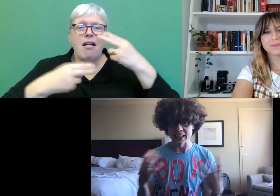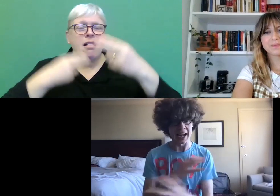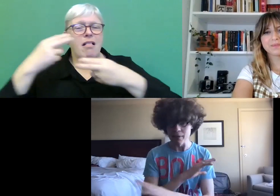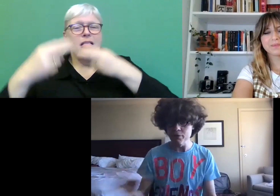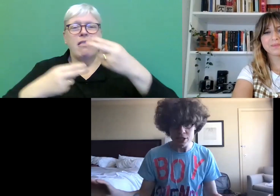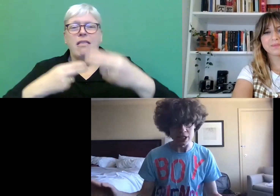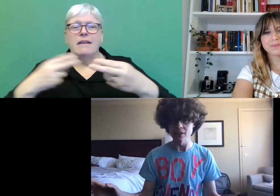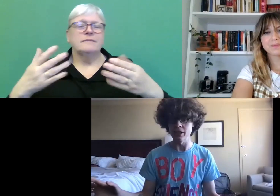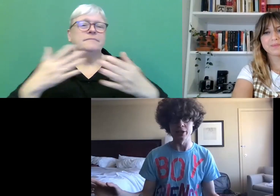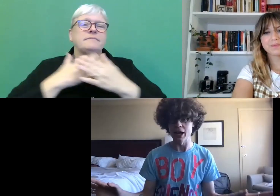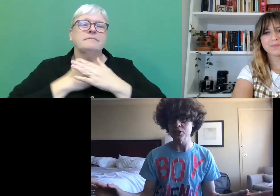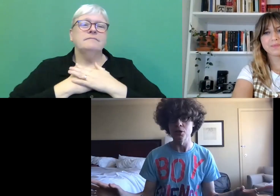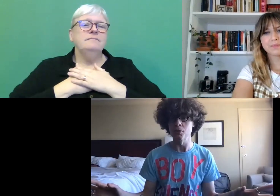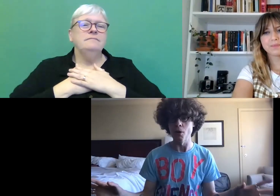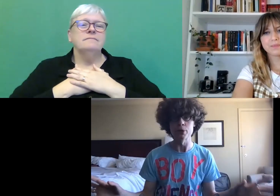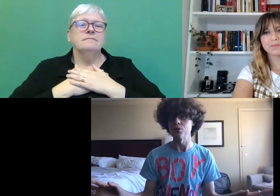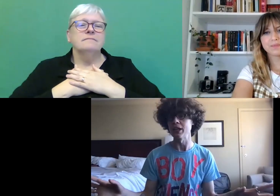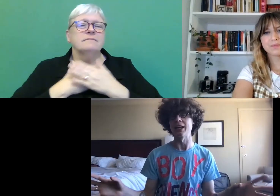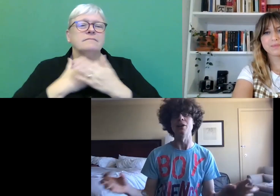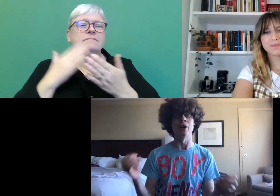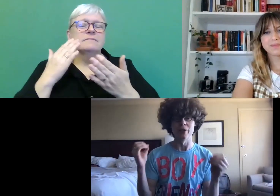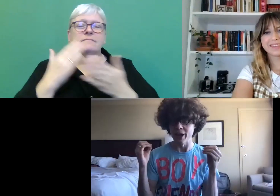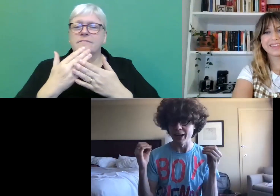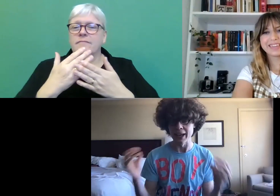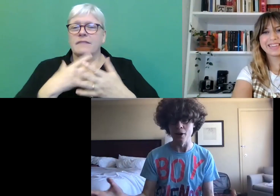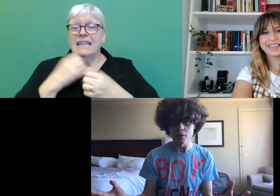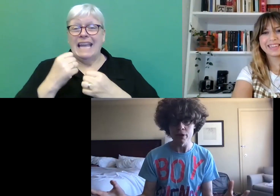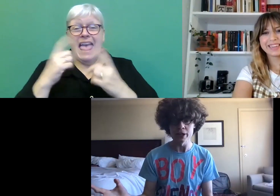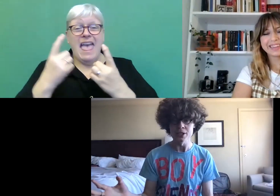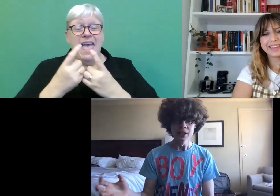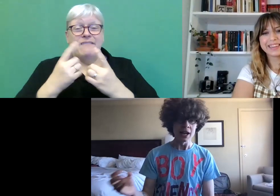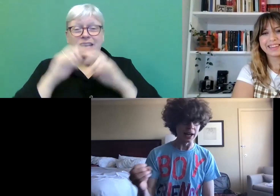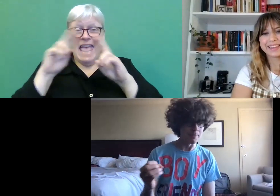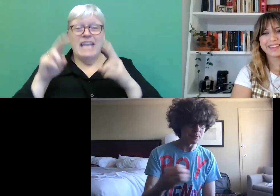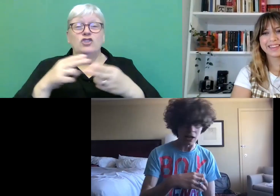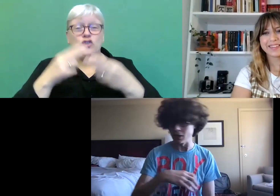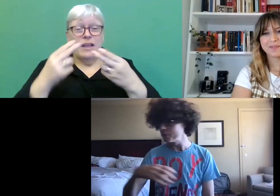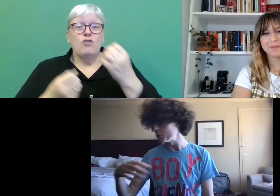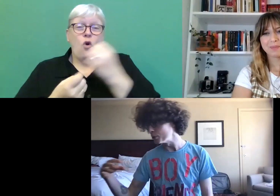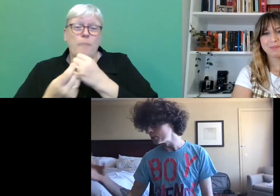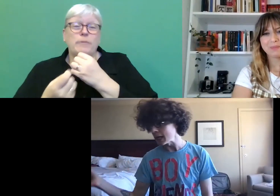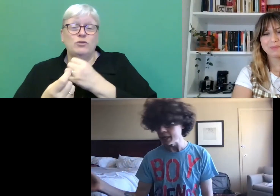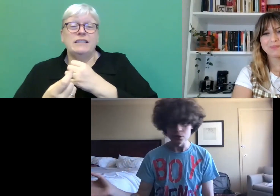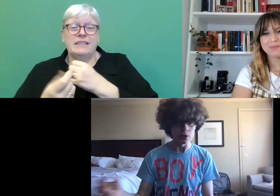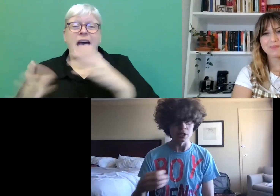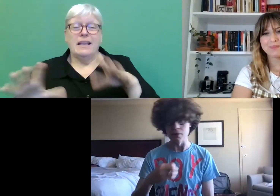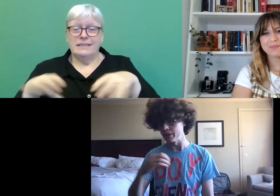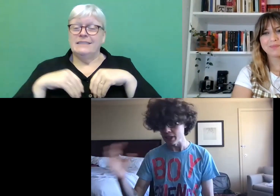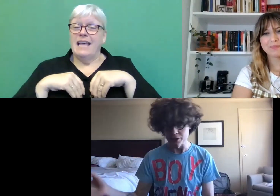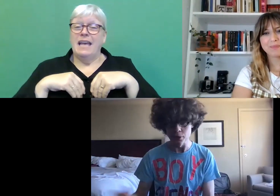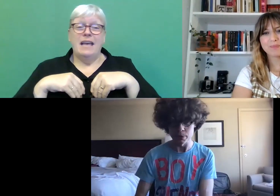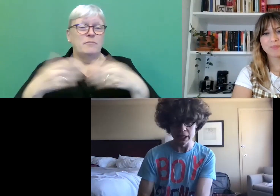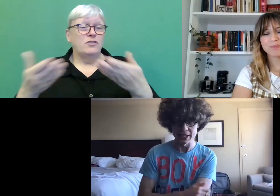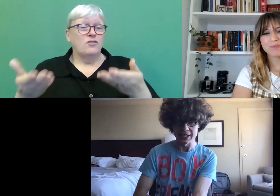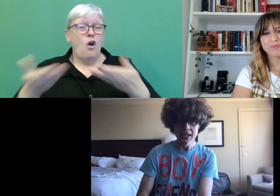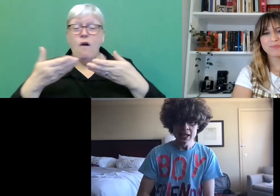I take every single international opportunity that I get offered. I love doing UK tours. I love